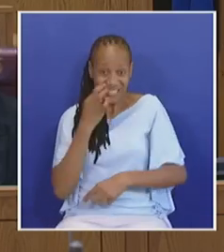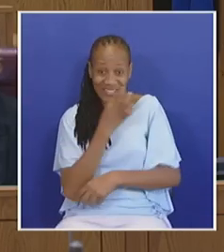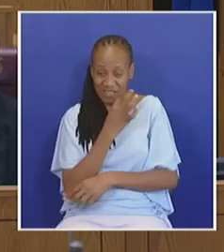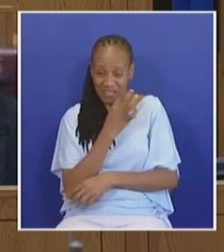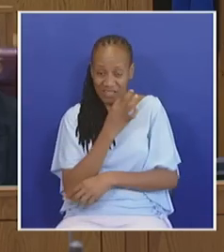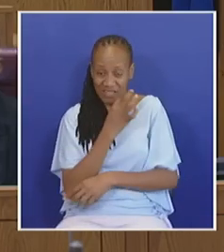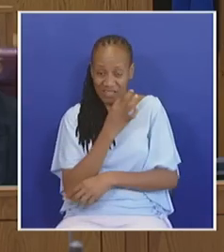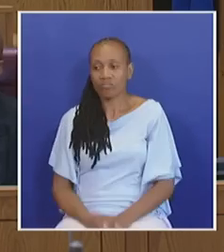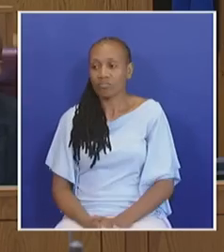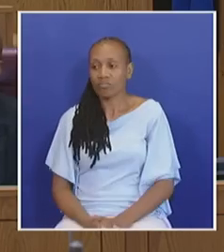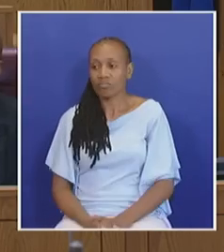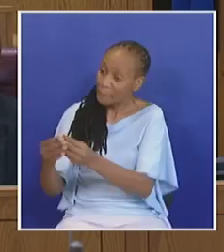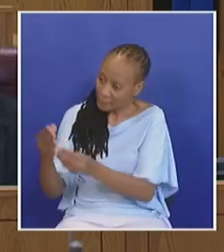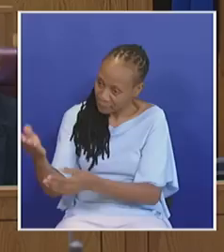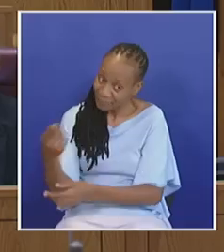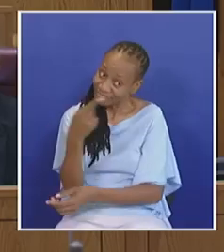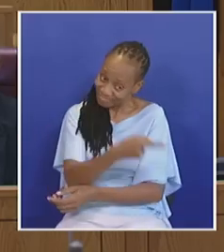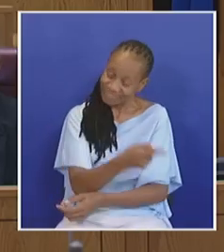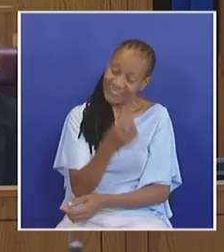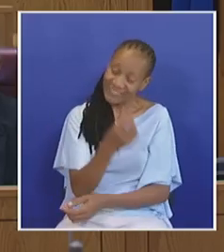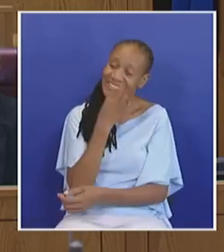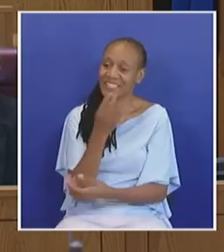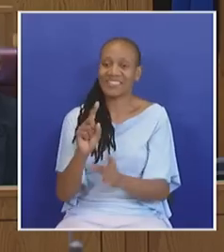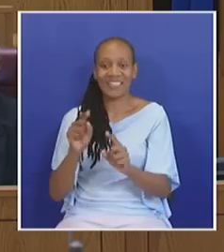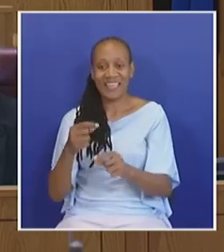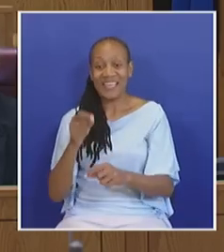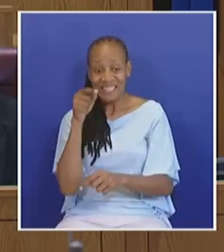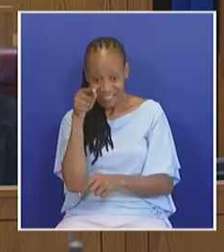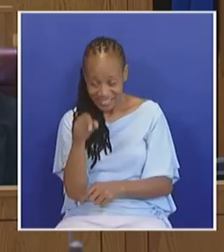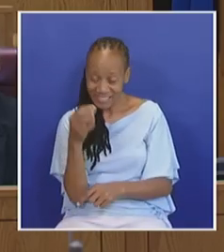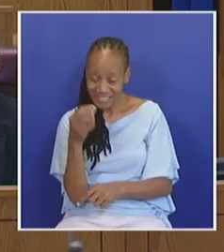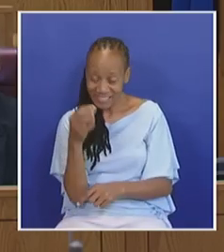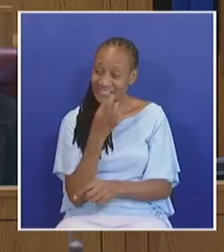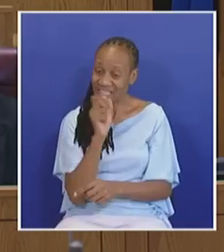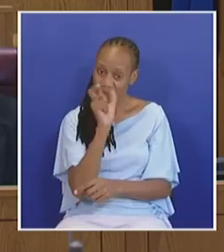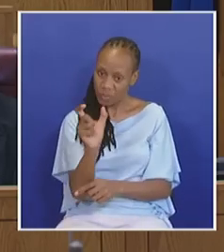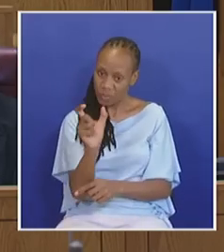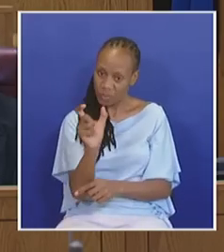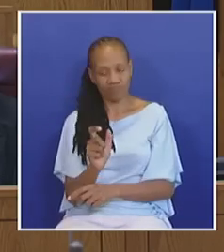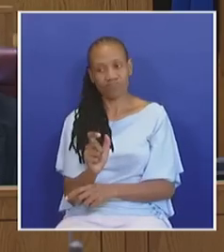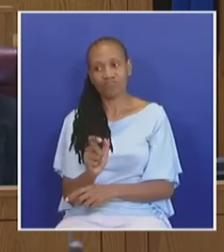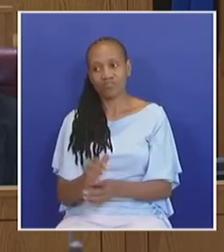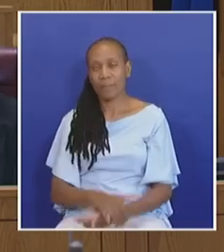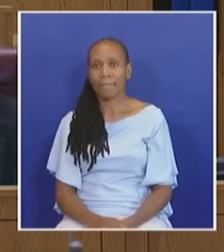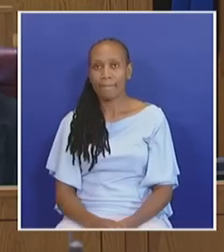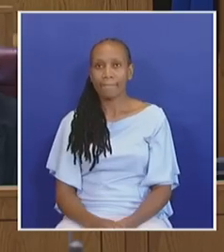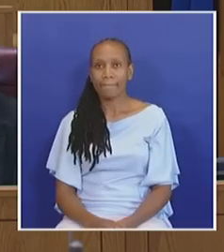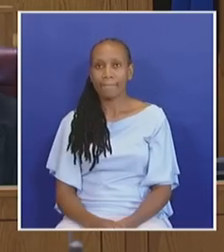He says he said alleged. May I order members?